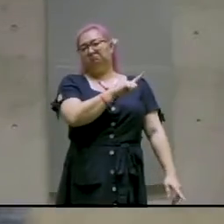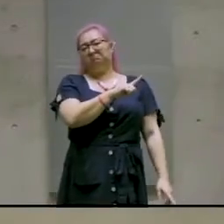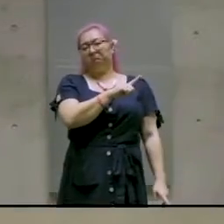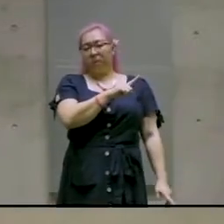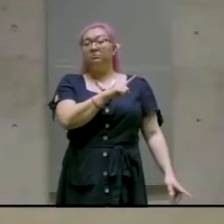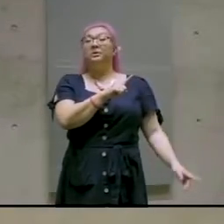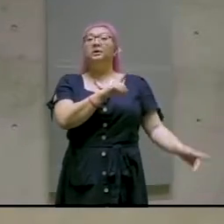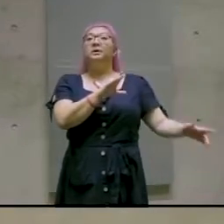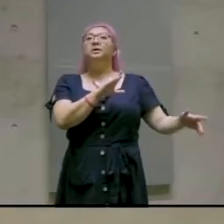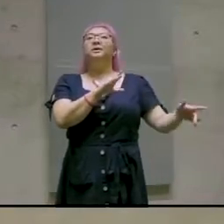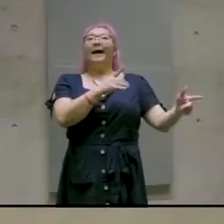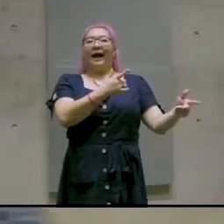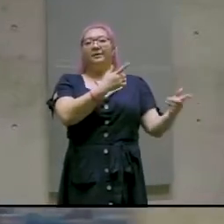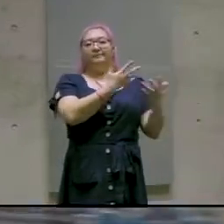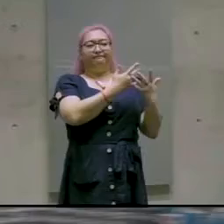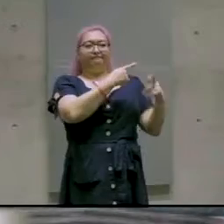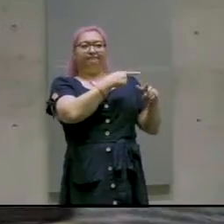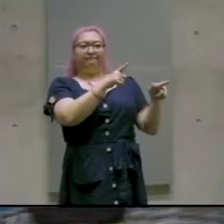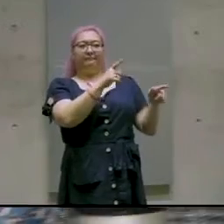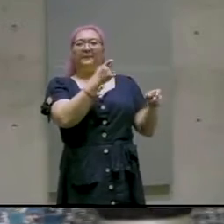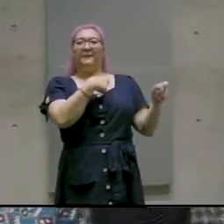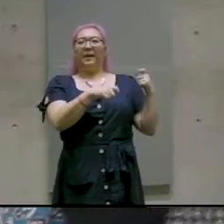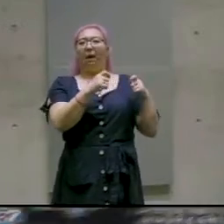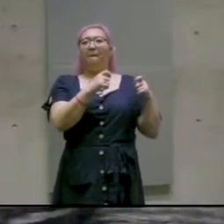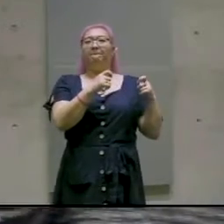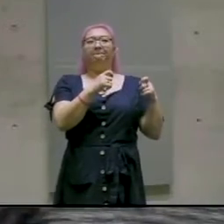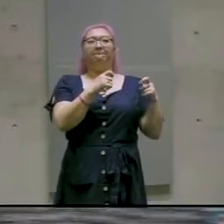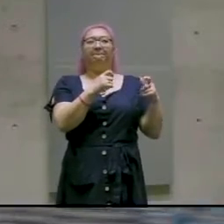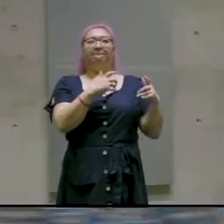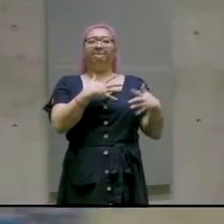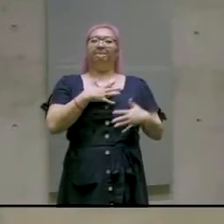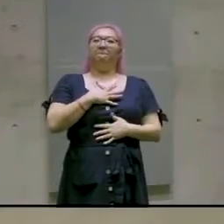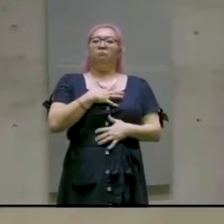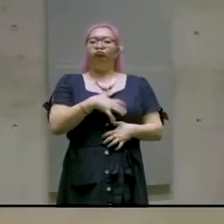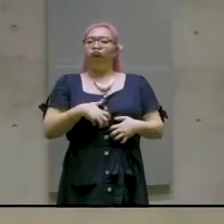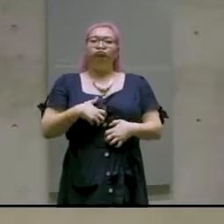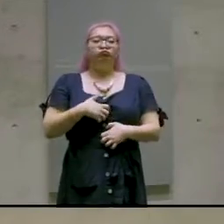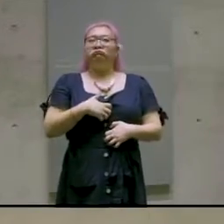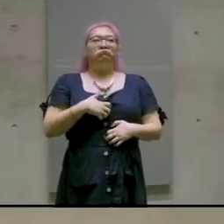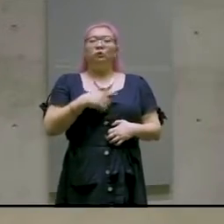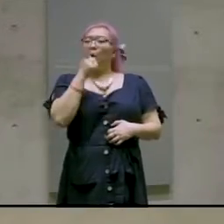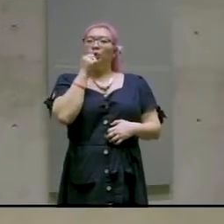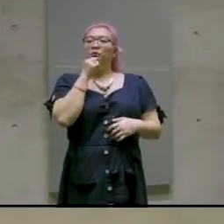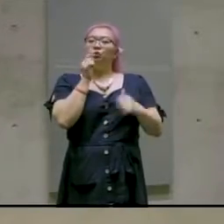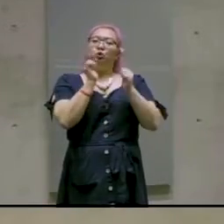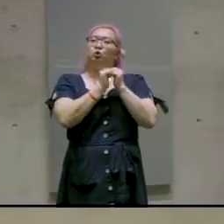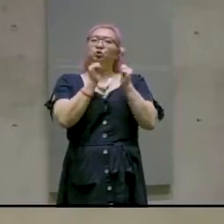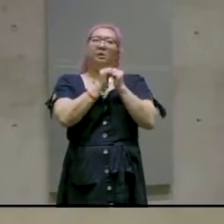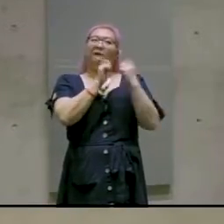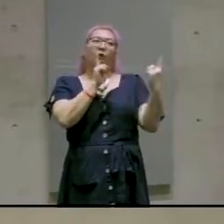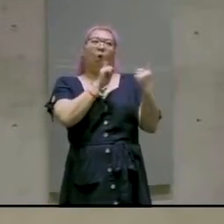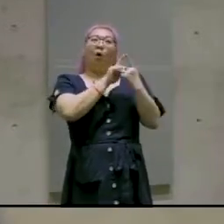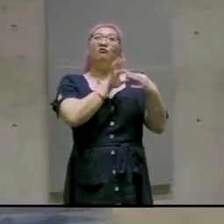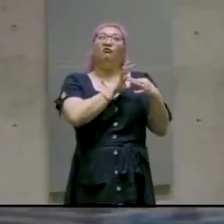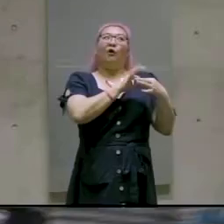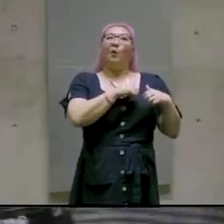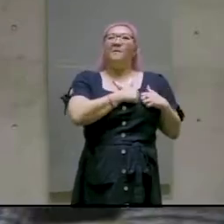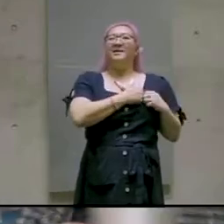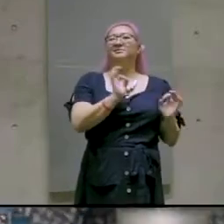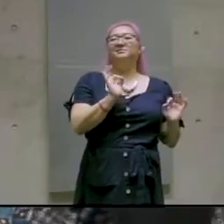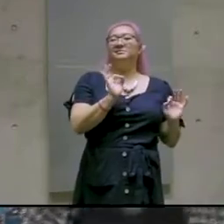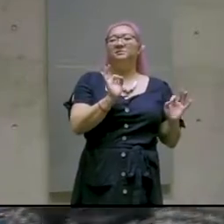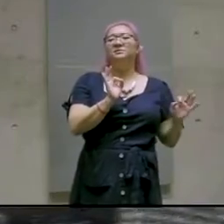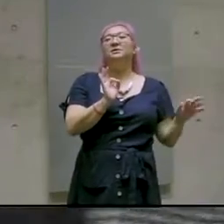and so often they can end up in states which make them unsuitable for romance, shall we say. So we tend to kind of have brief encounters to